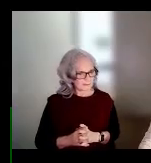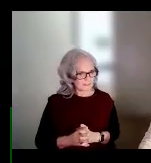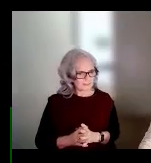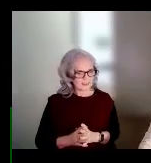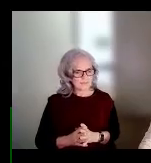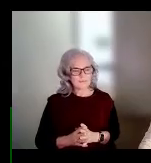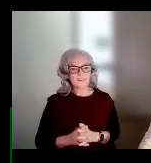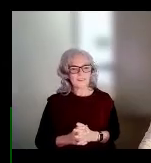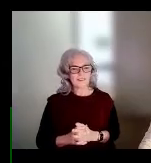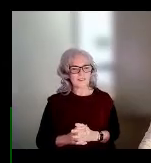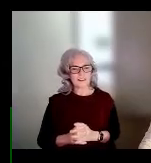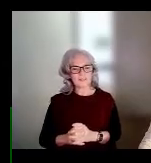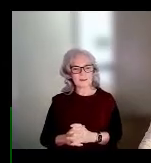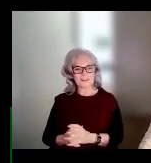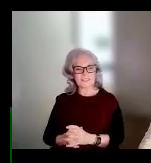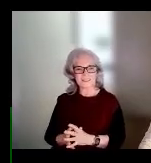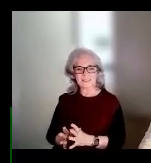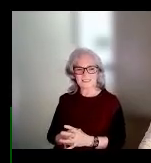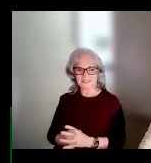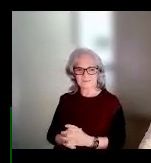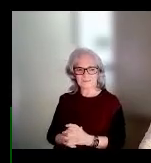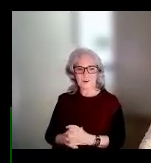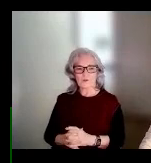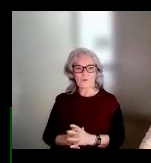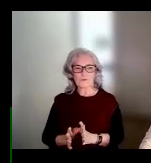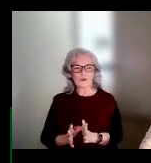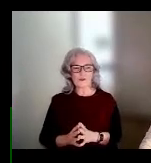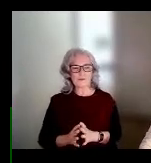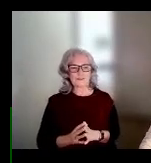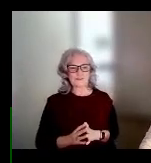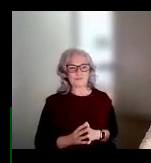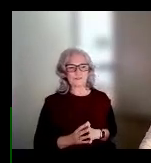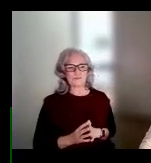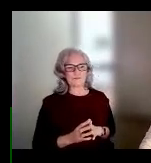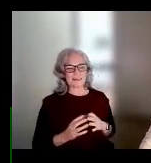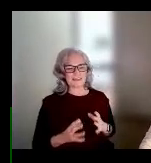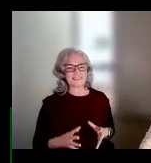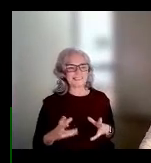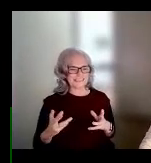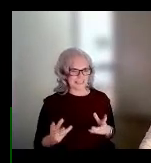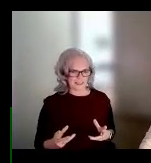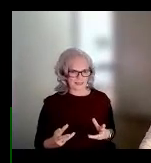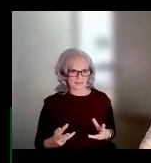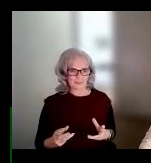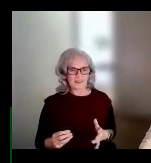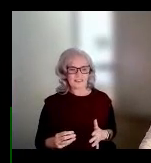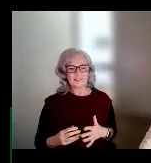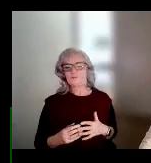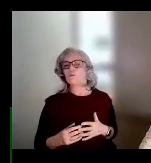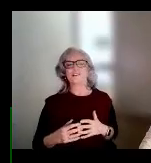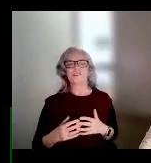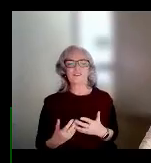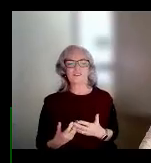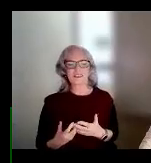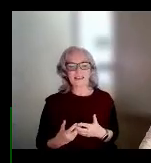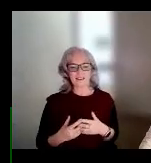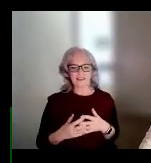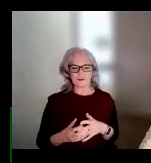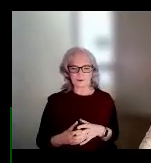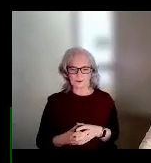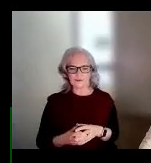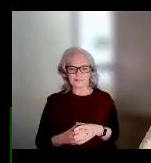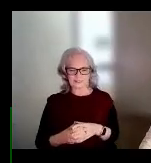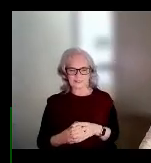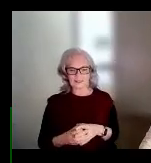Okay, this is me too, yep. So transparency is key. What can we do better together? So by strengthening